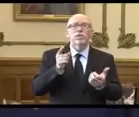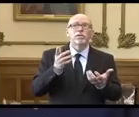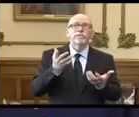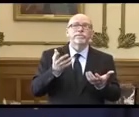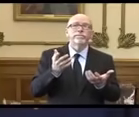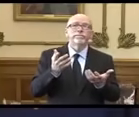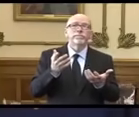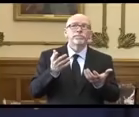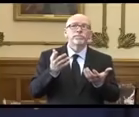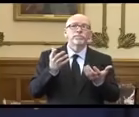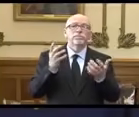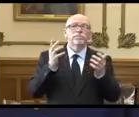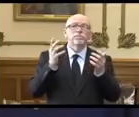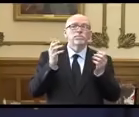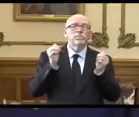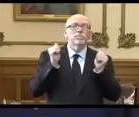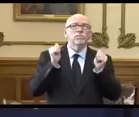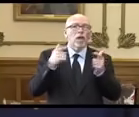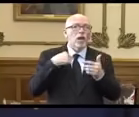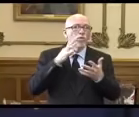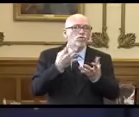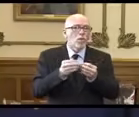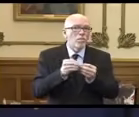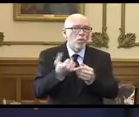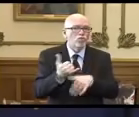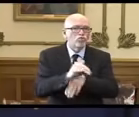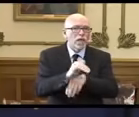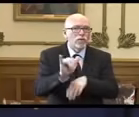be with many tonight,